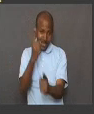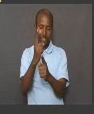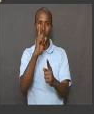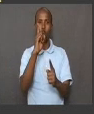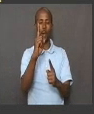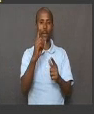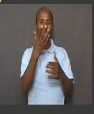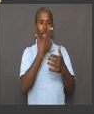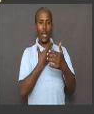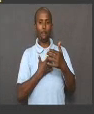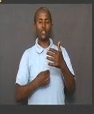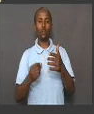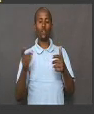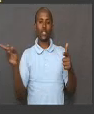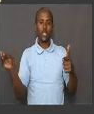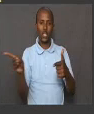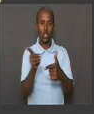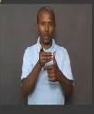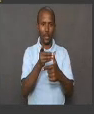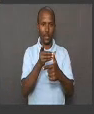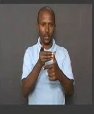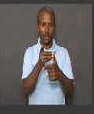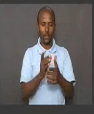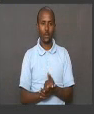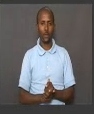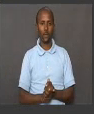one element of the domain.